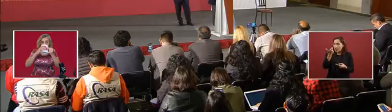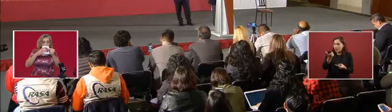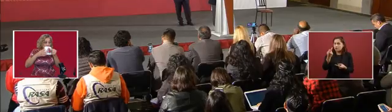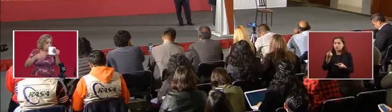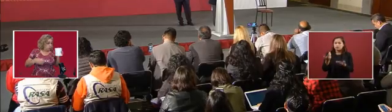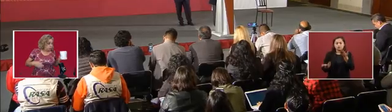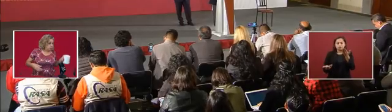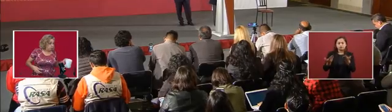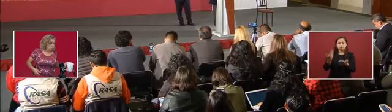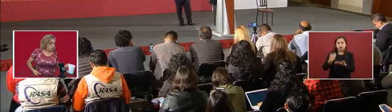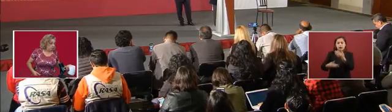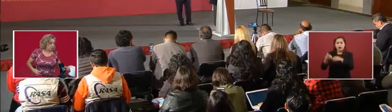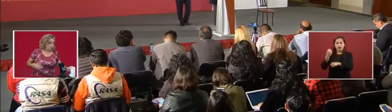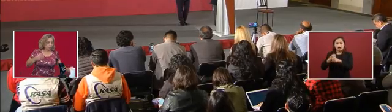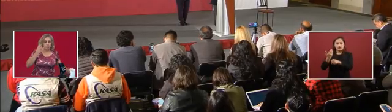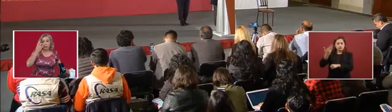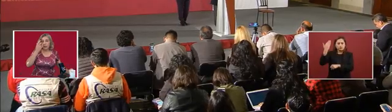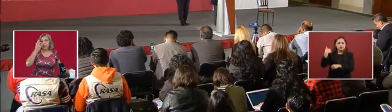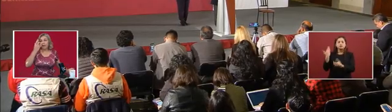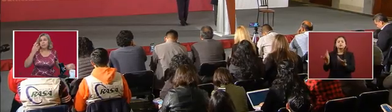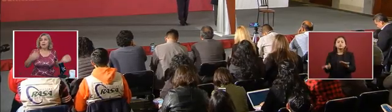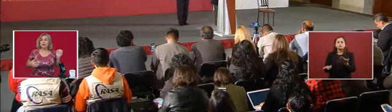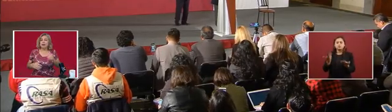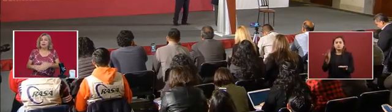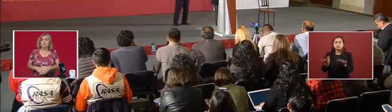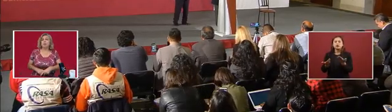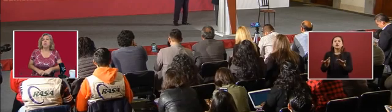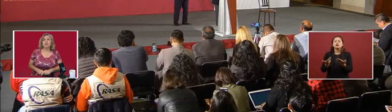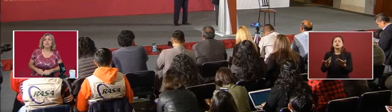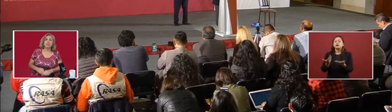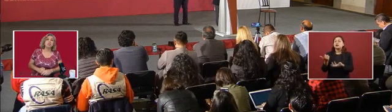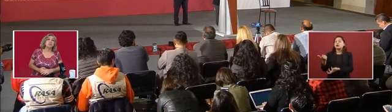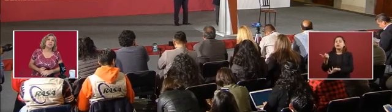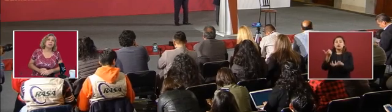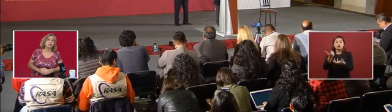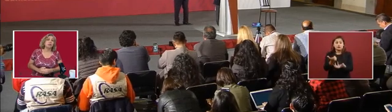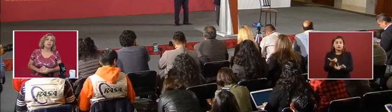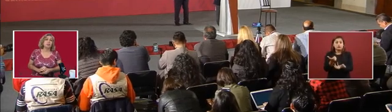they did these public declarations in June.